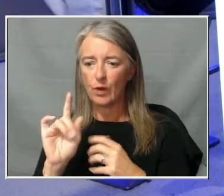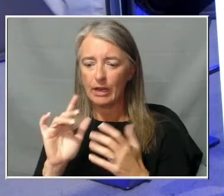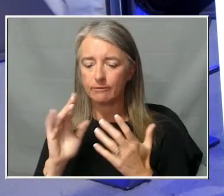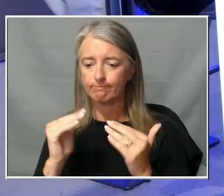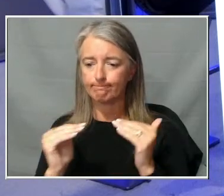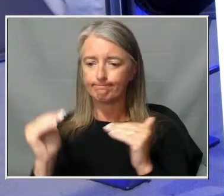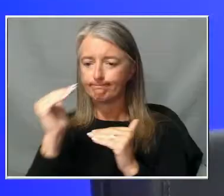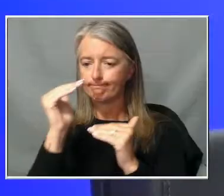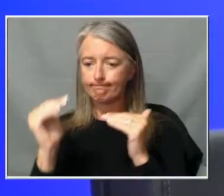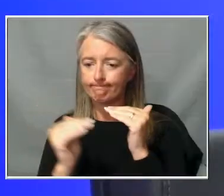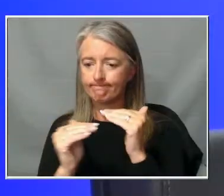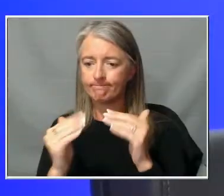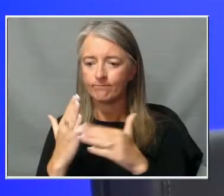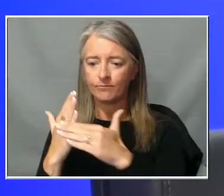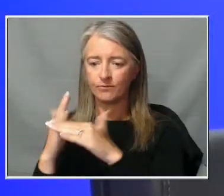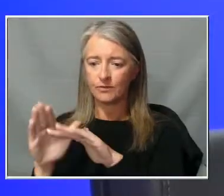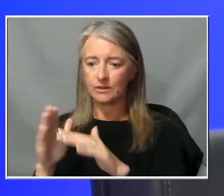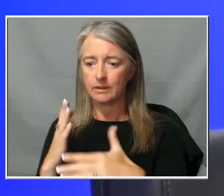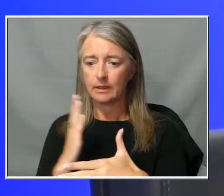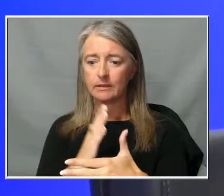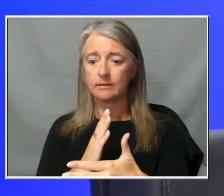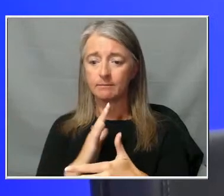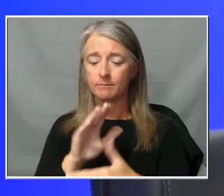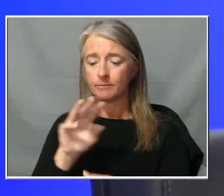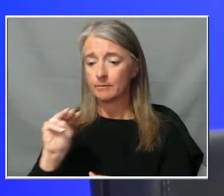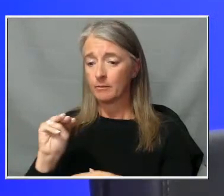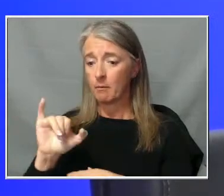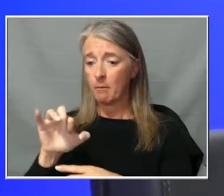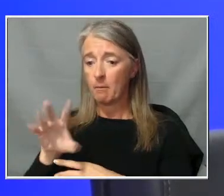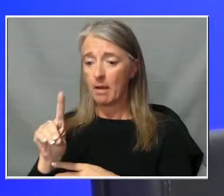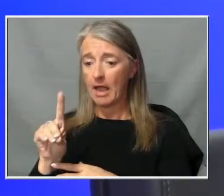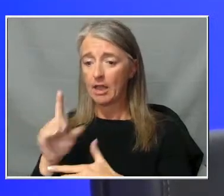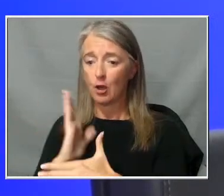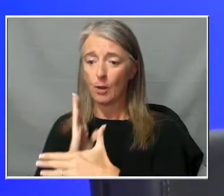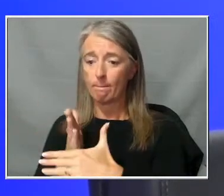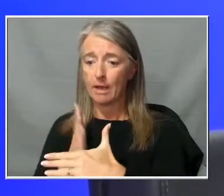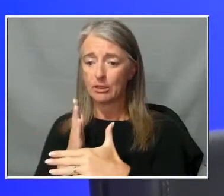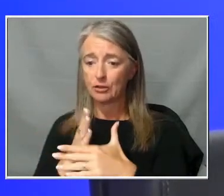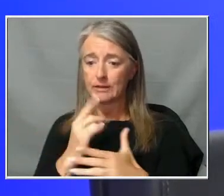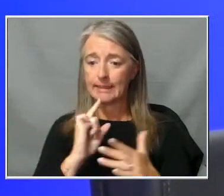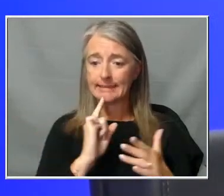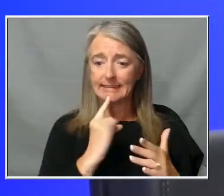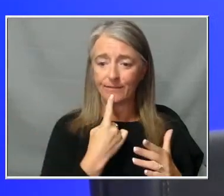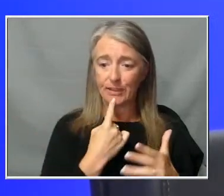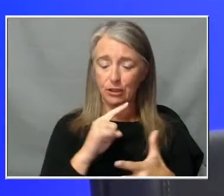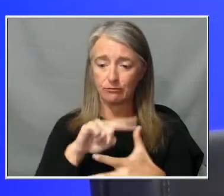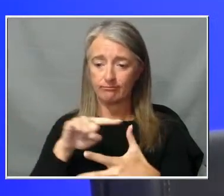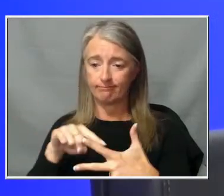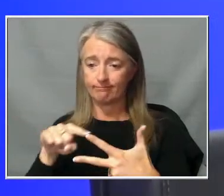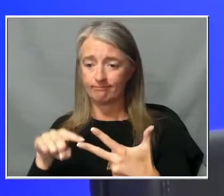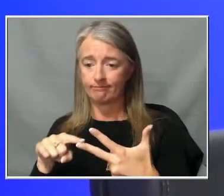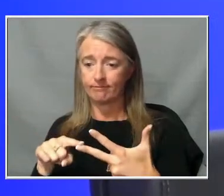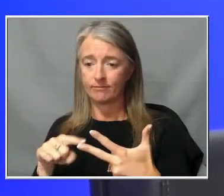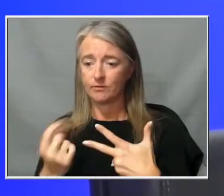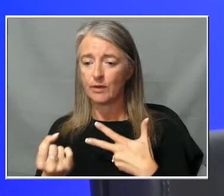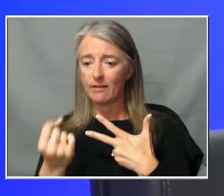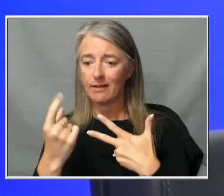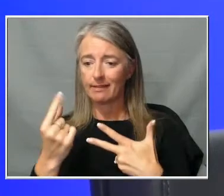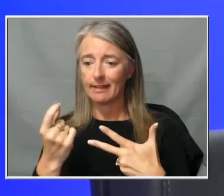divide them into mild, moderate, and severe use disorder criteria, and we have a set of 11 criteria that we look at.